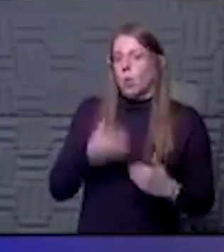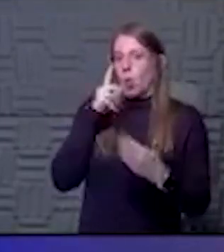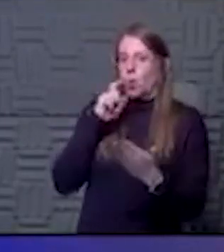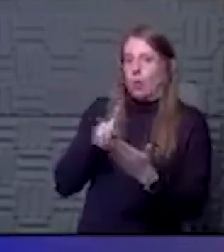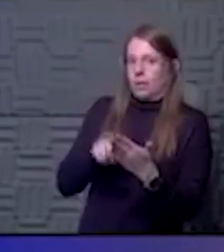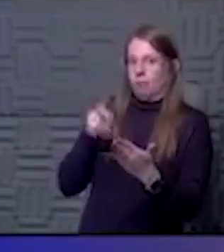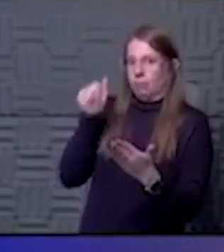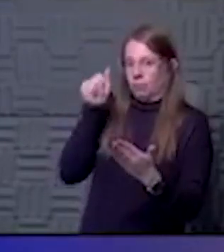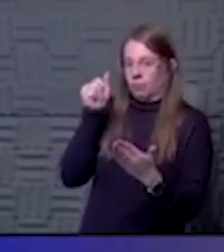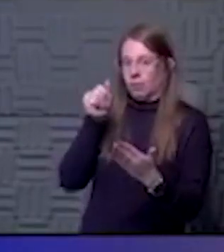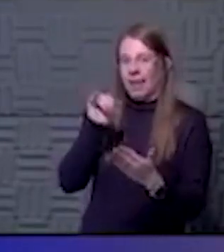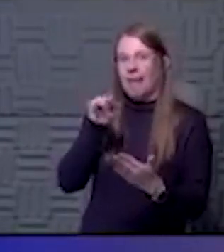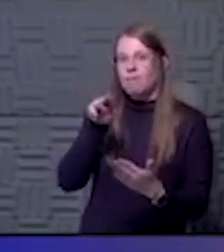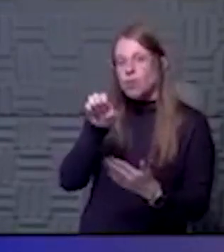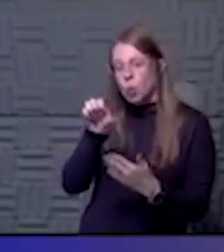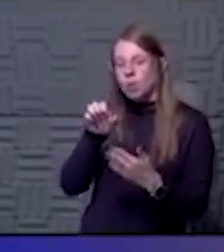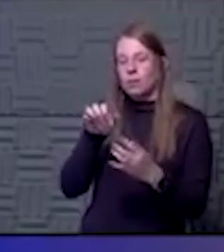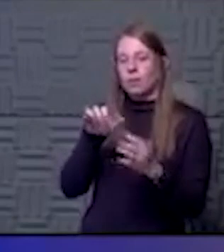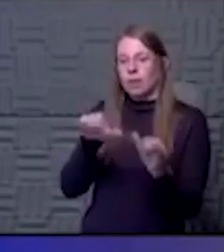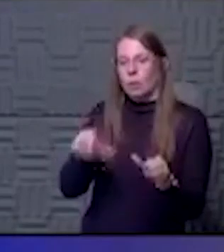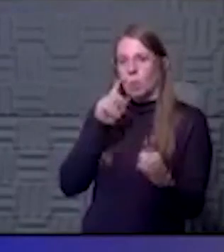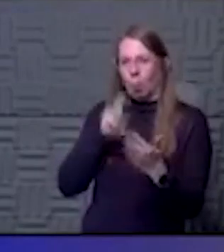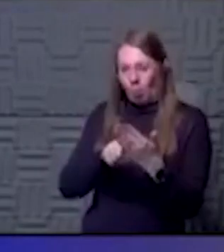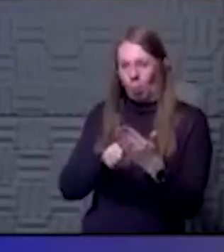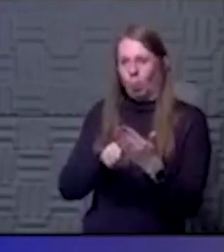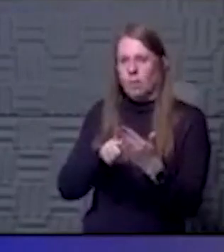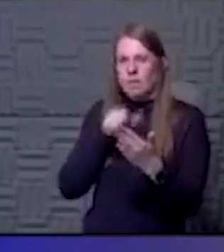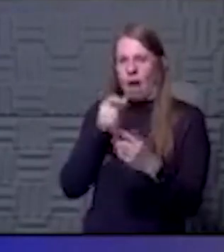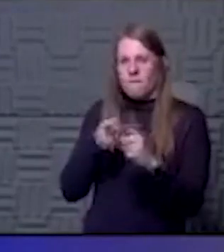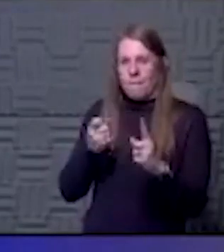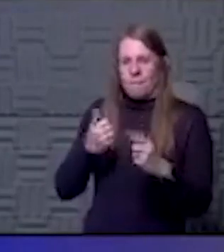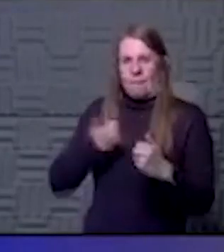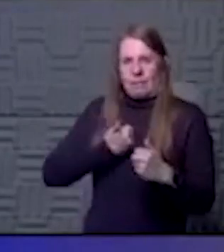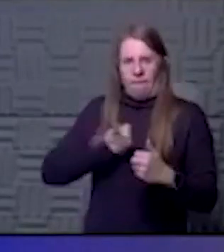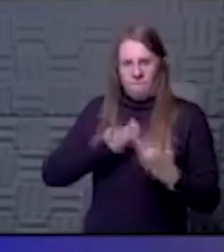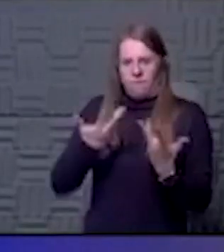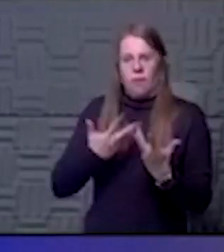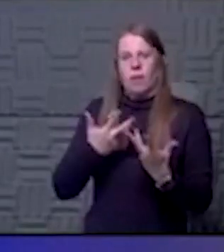recognize it, your immune system will recognize it as foreign and start to attack and create